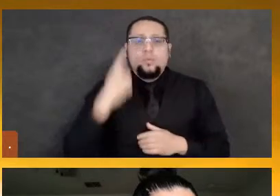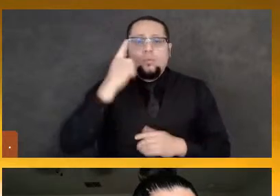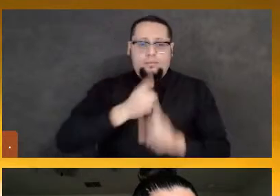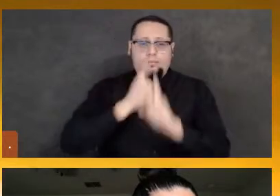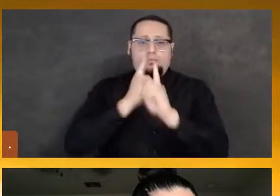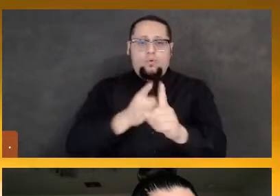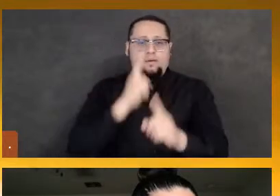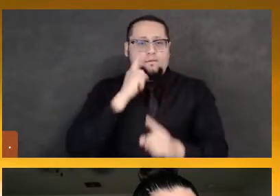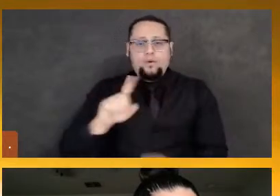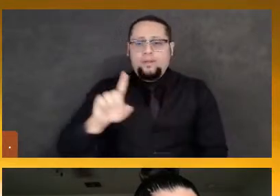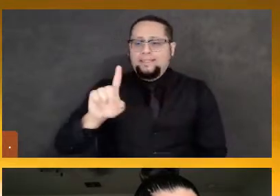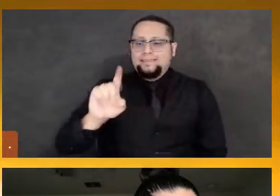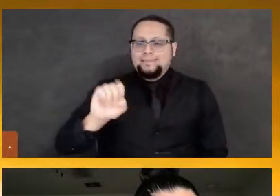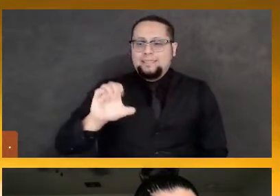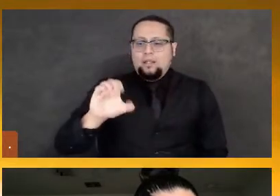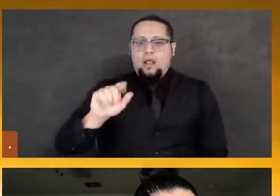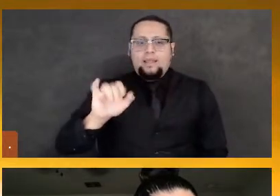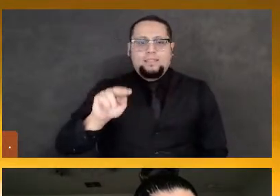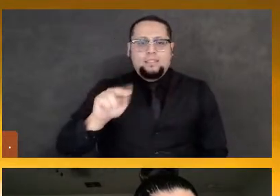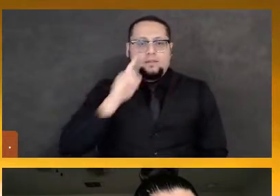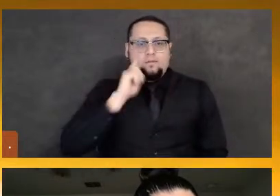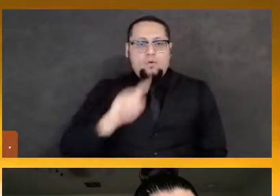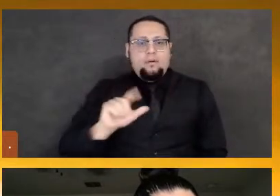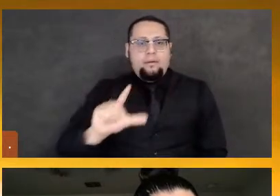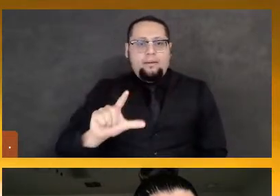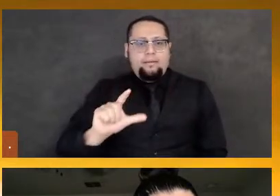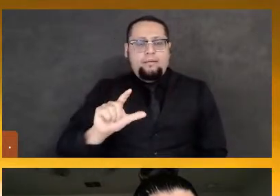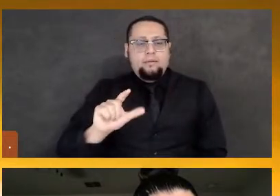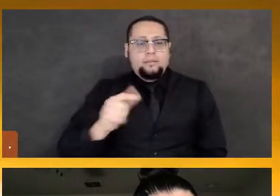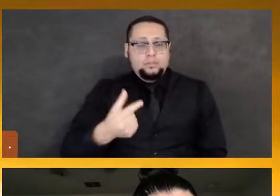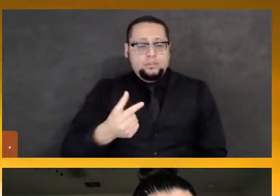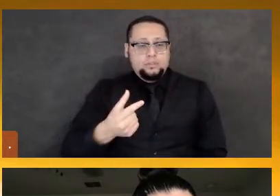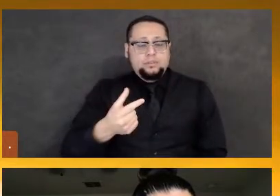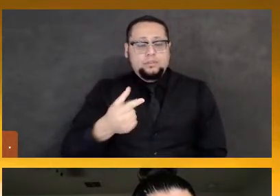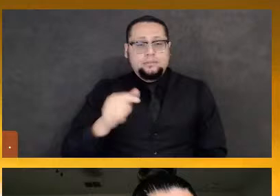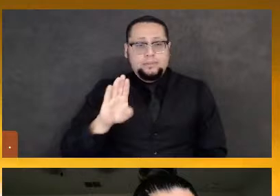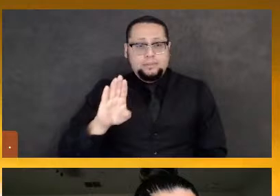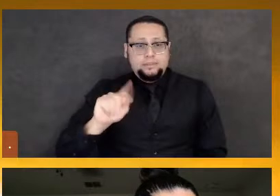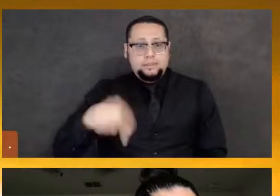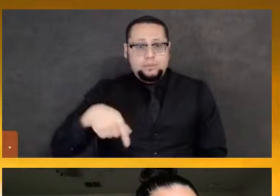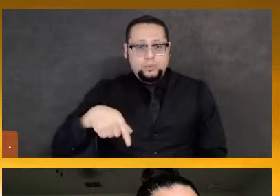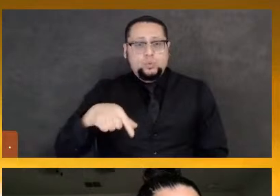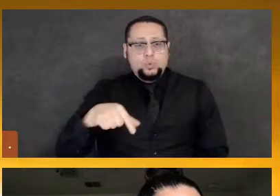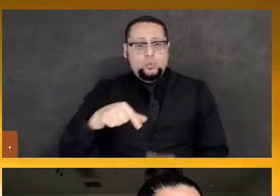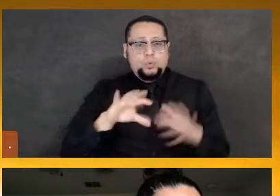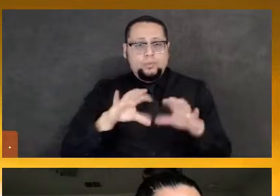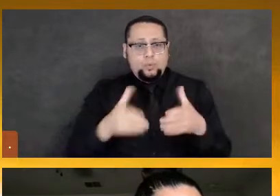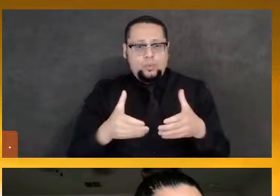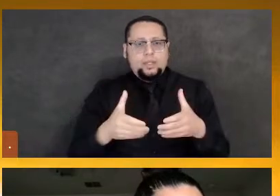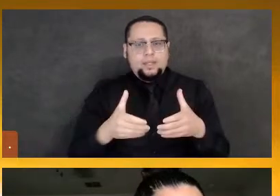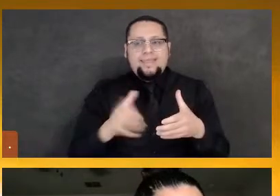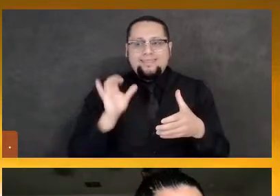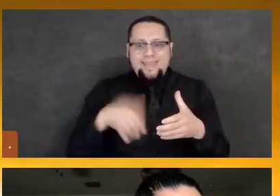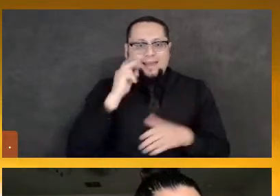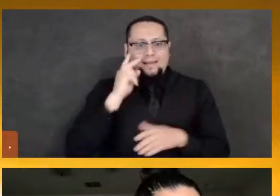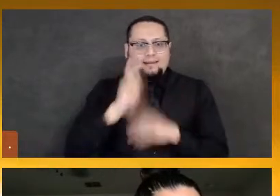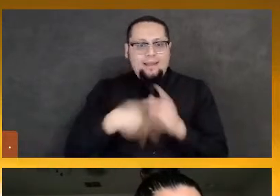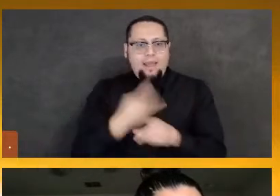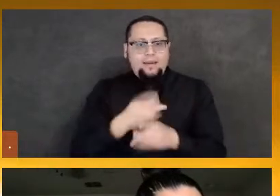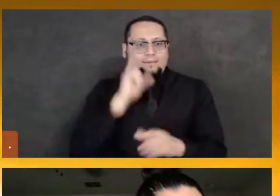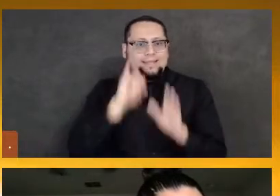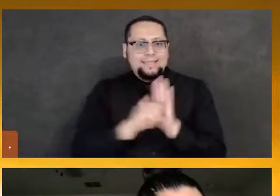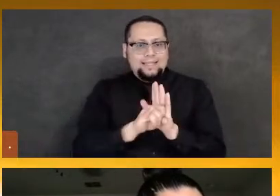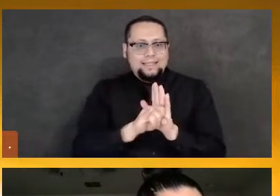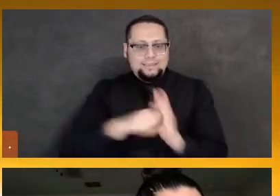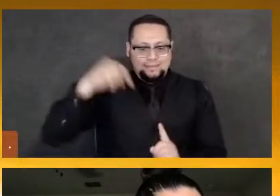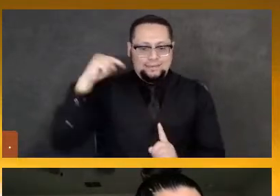the LGBTQ part of Indigenous studies and Indigenous groups is bringing back these identities and teaching what they